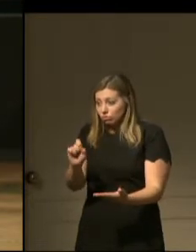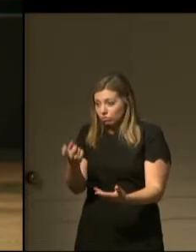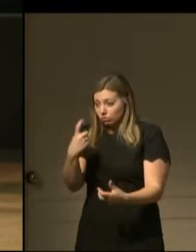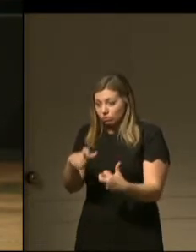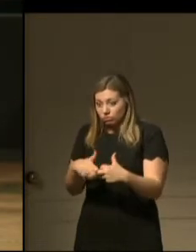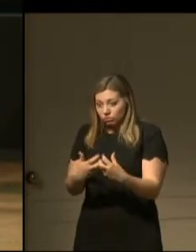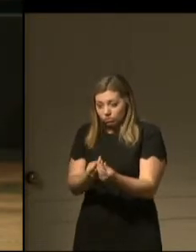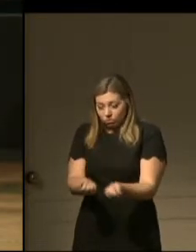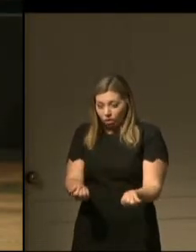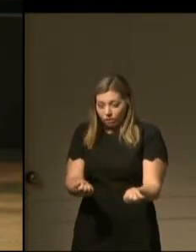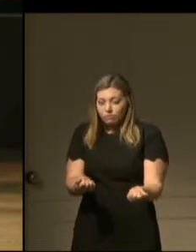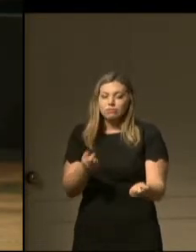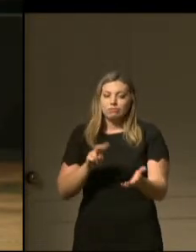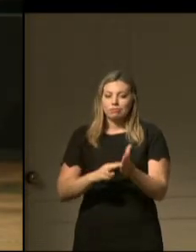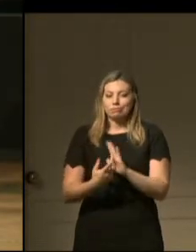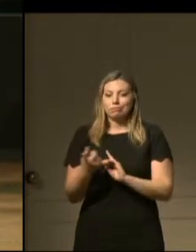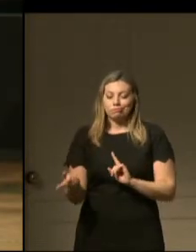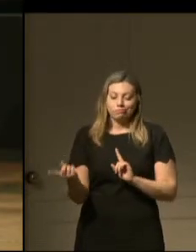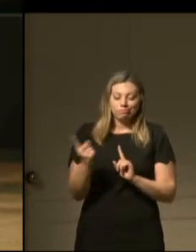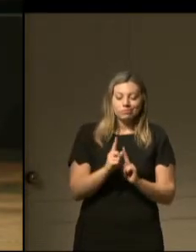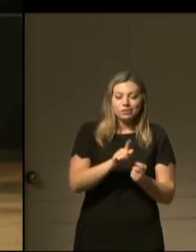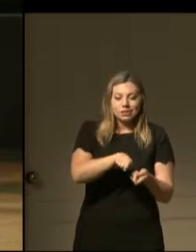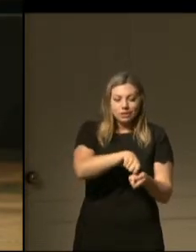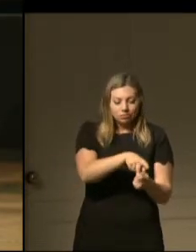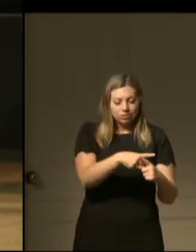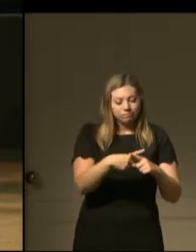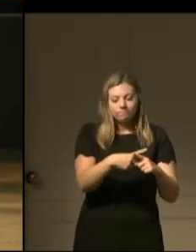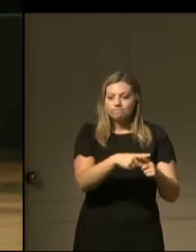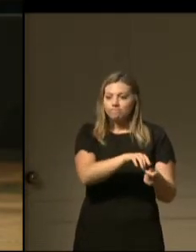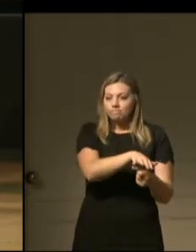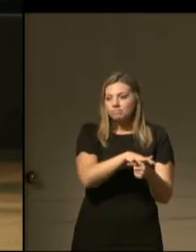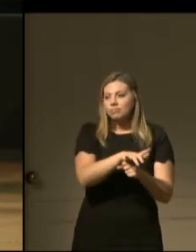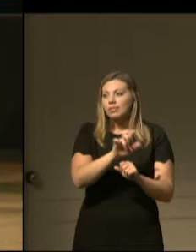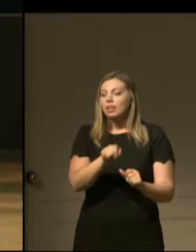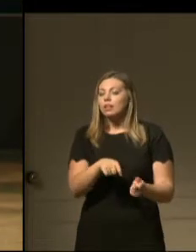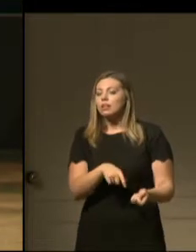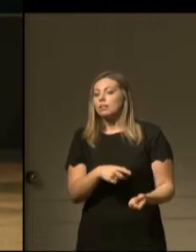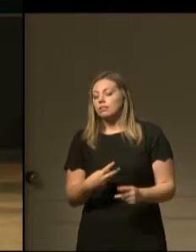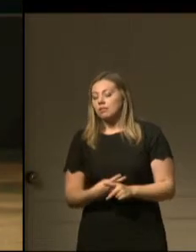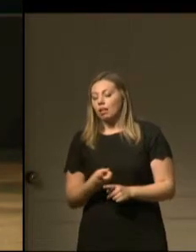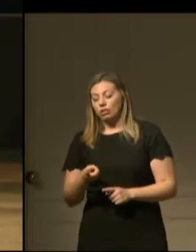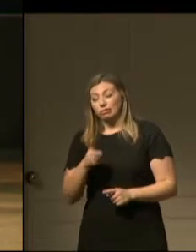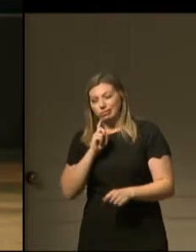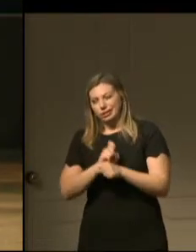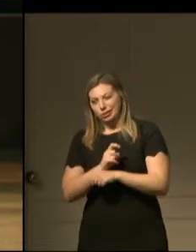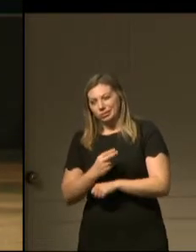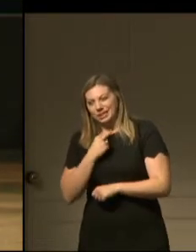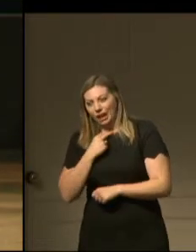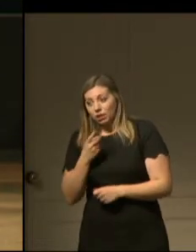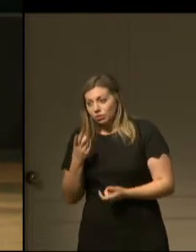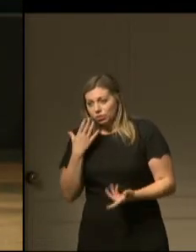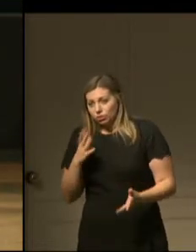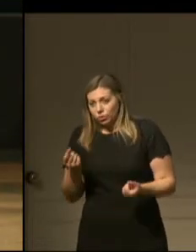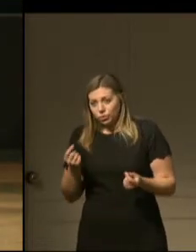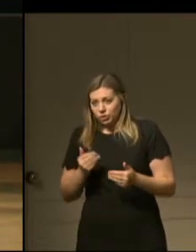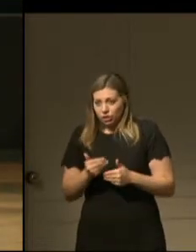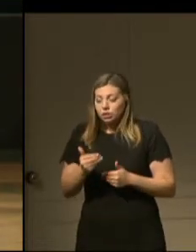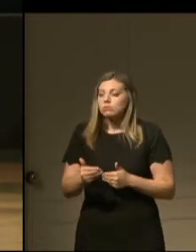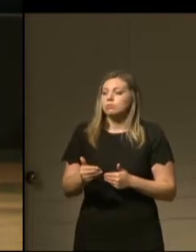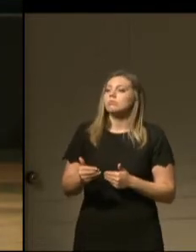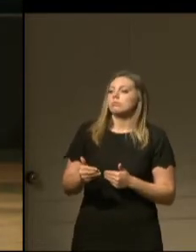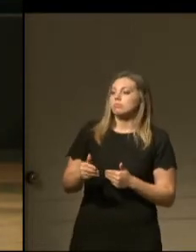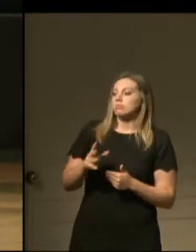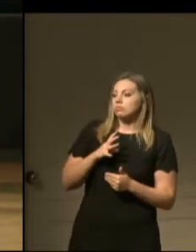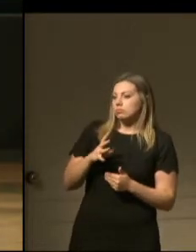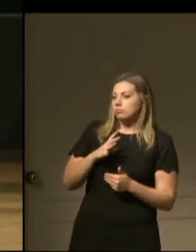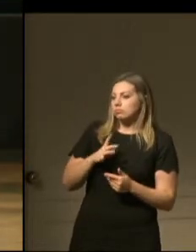solve it, and you can step in at targeted places to try and help them out when they truly do get stuck and they don't know how to solve